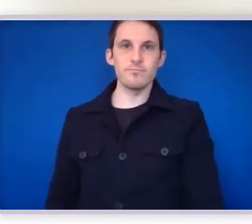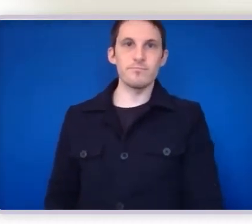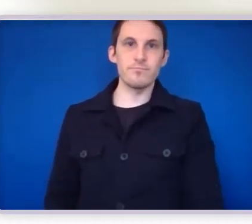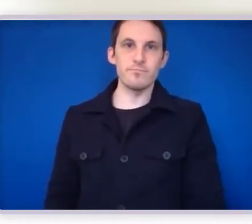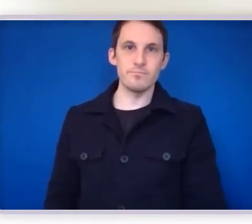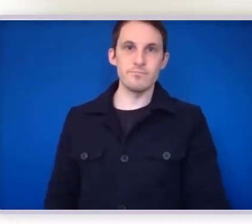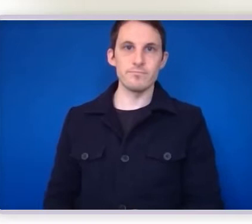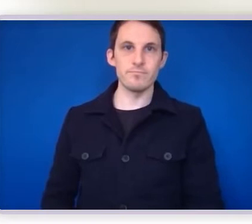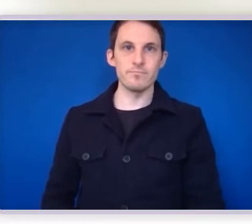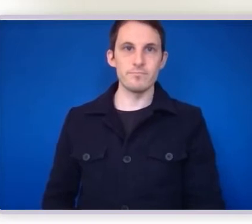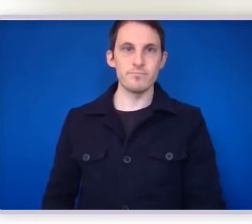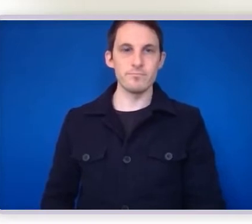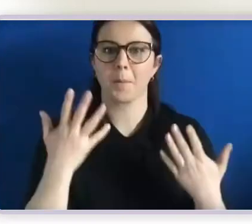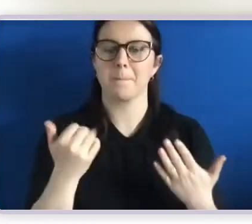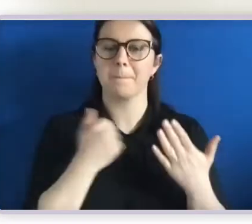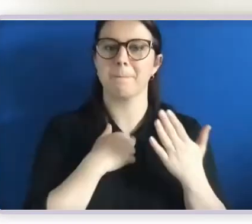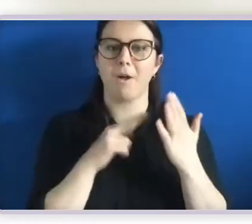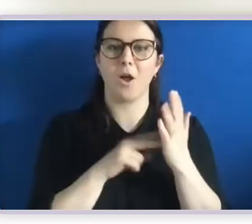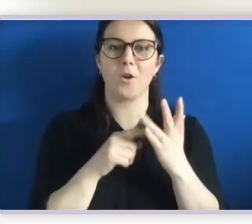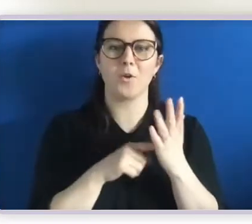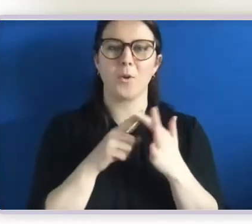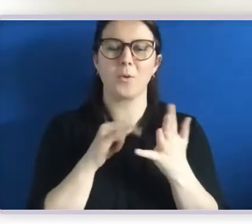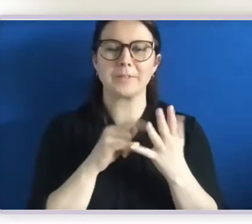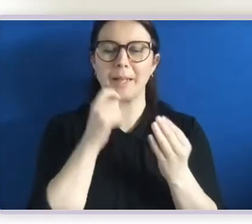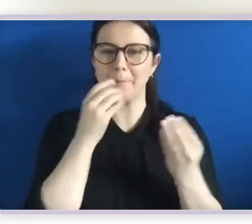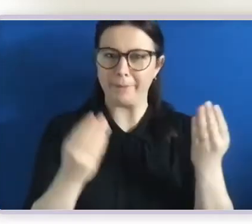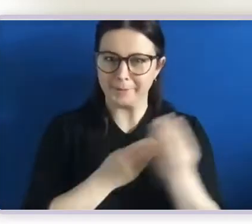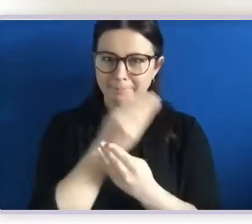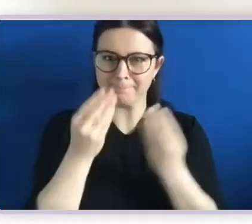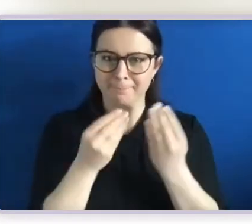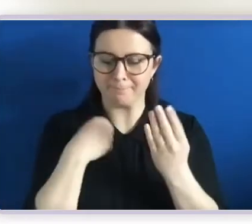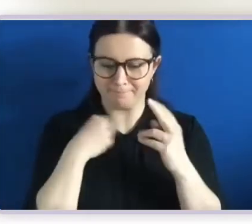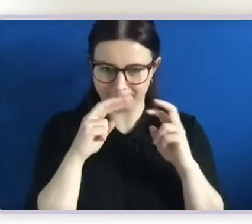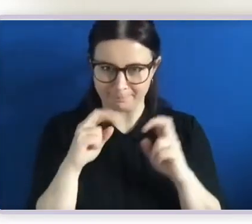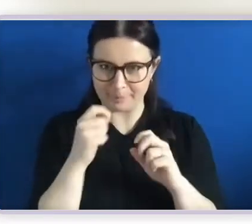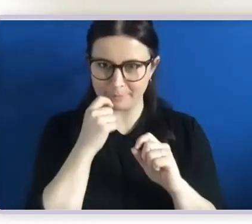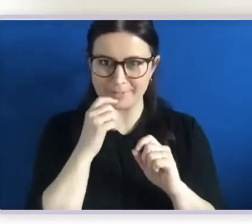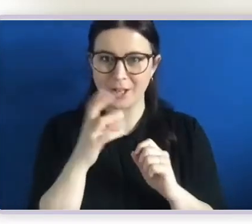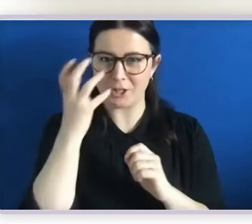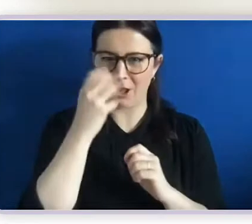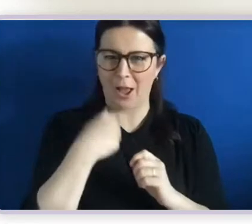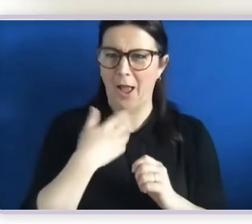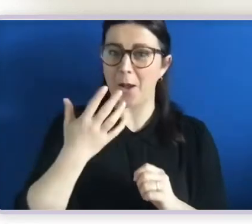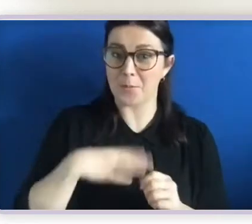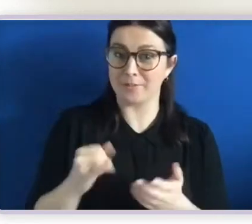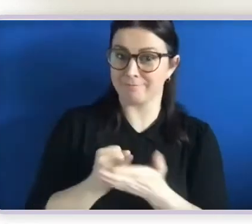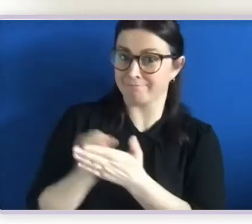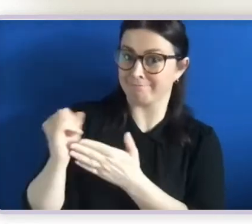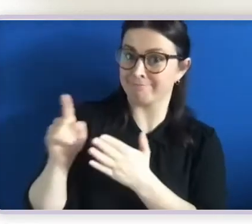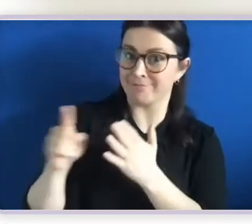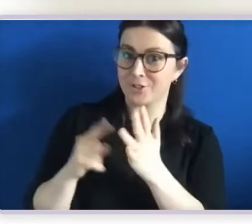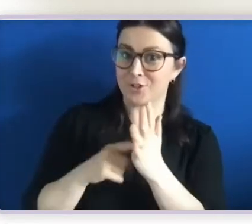my notes have jumped around a bit. Bear with me, people. I wish I could blame John, who's handling the slides, but I can't,